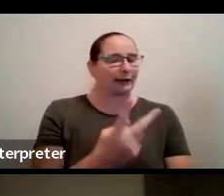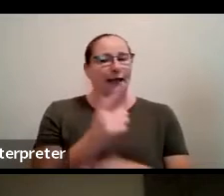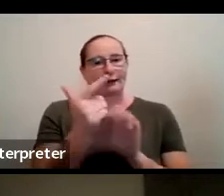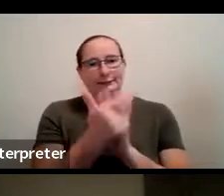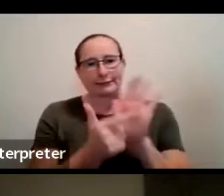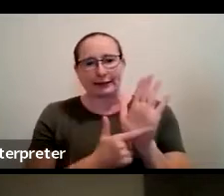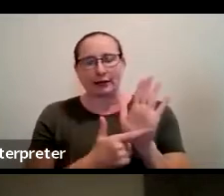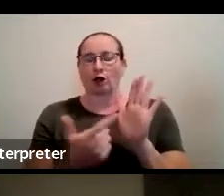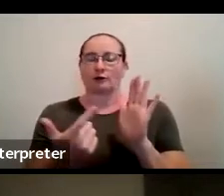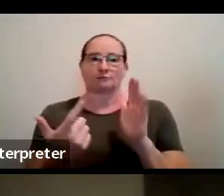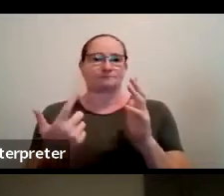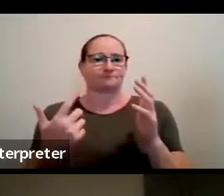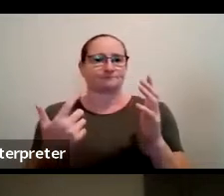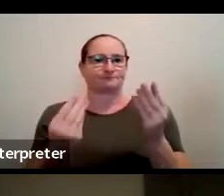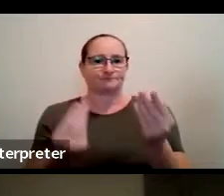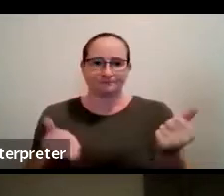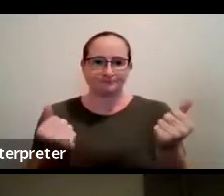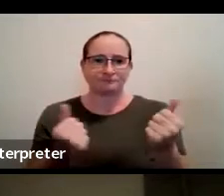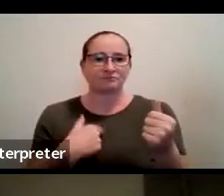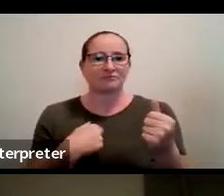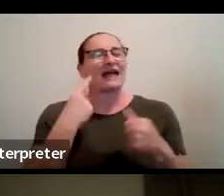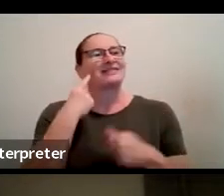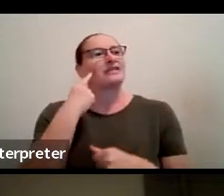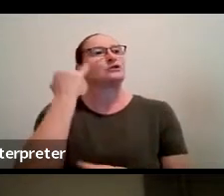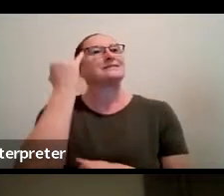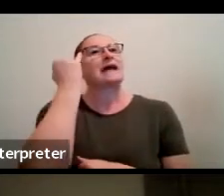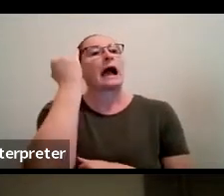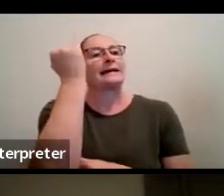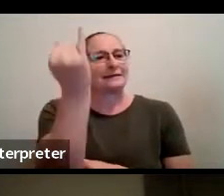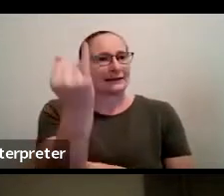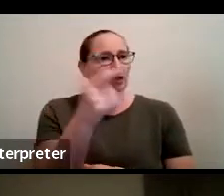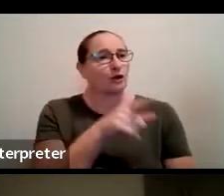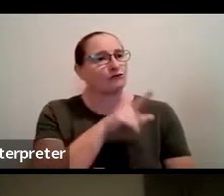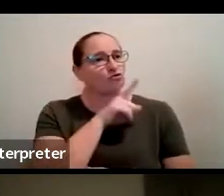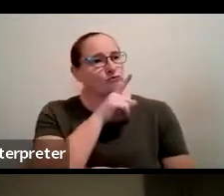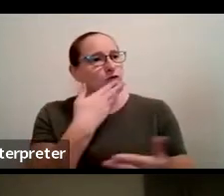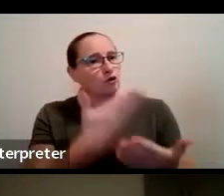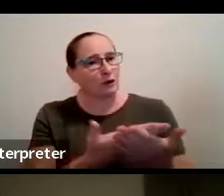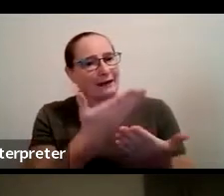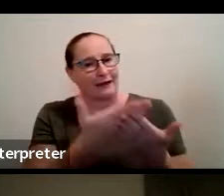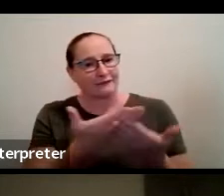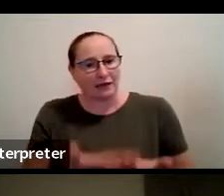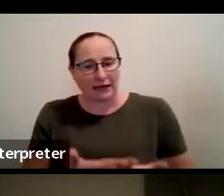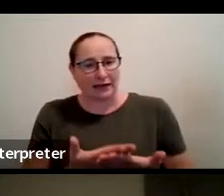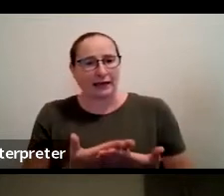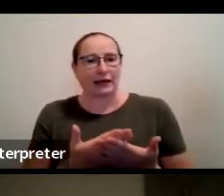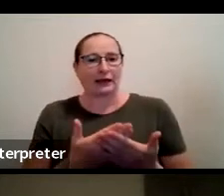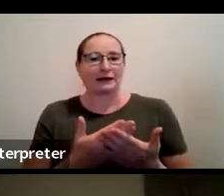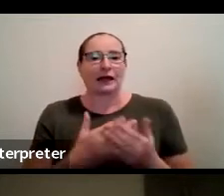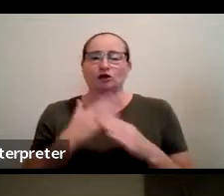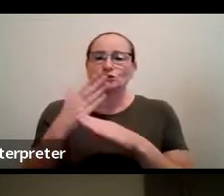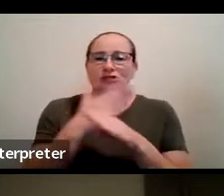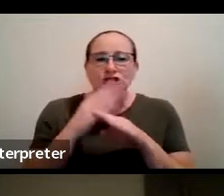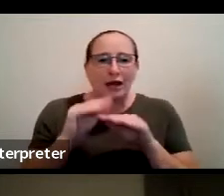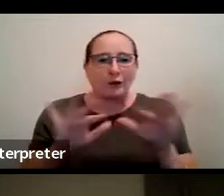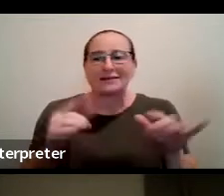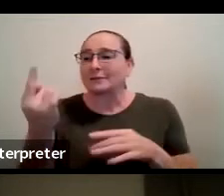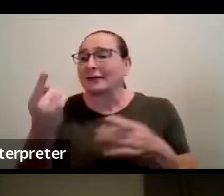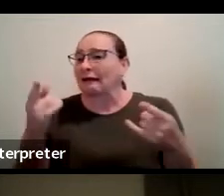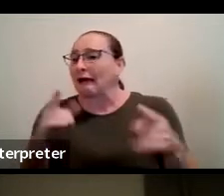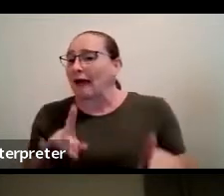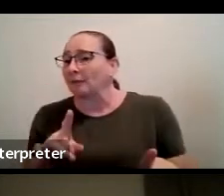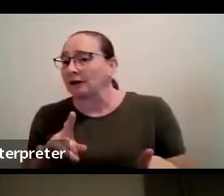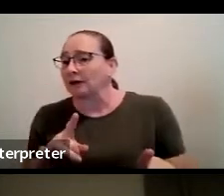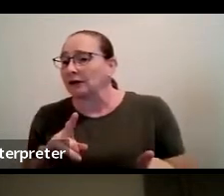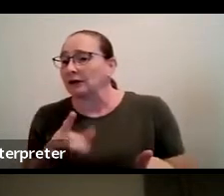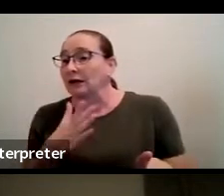I think I think there's this idea that you have really good evidence in KT and then you share it and then something happens. That is,